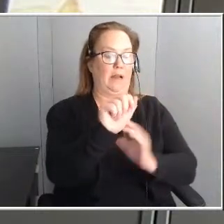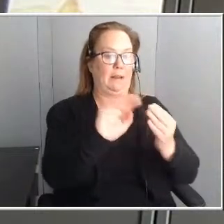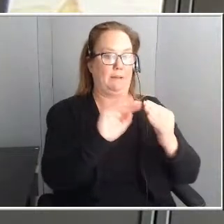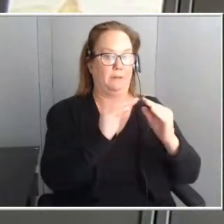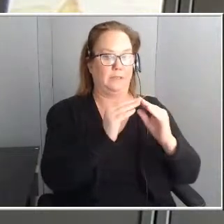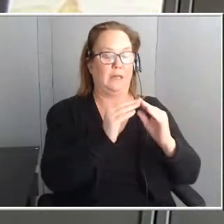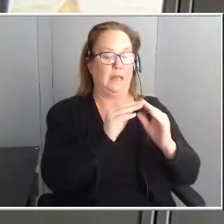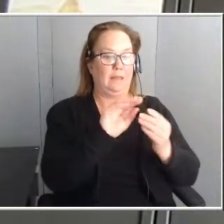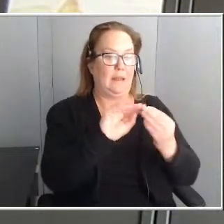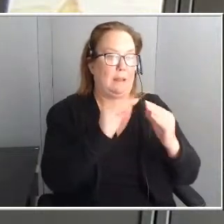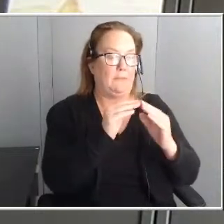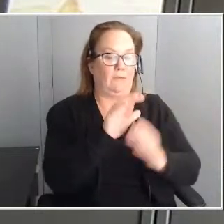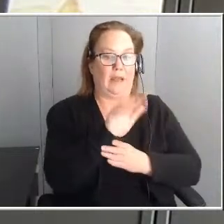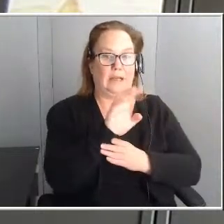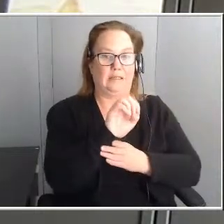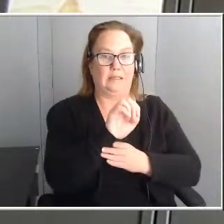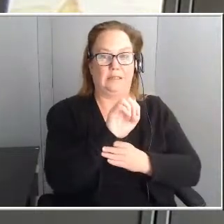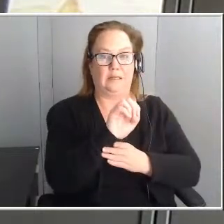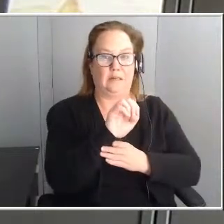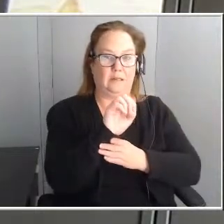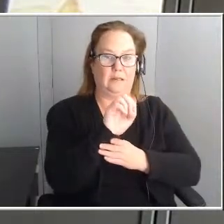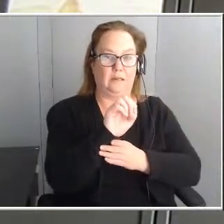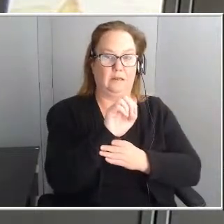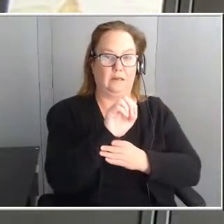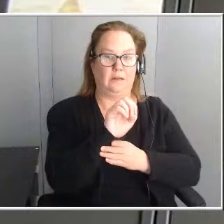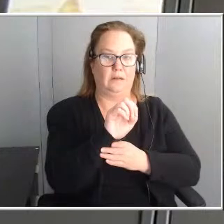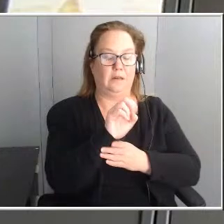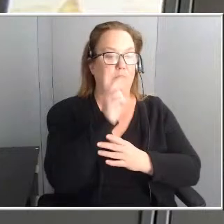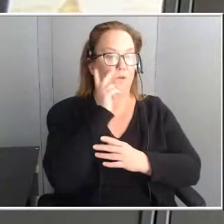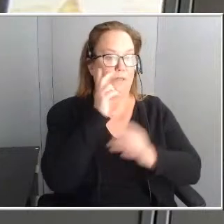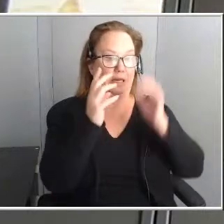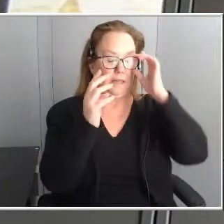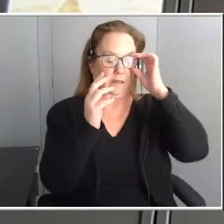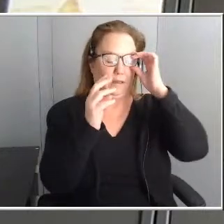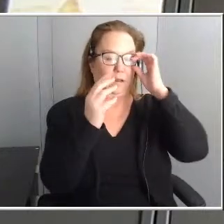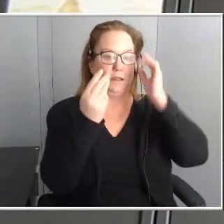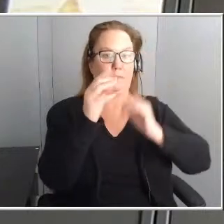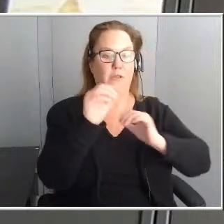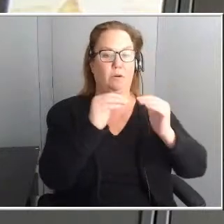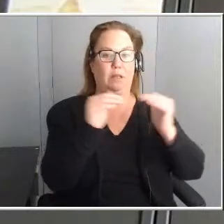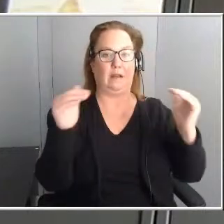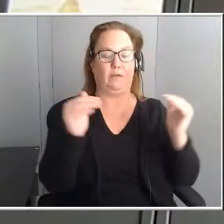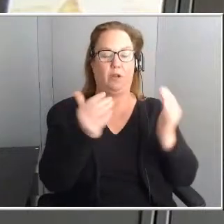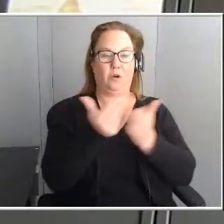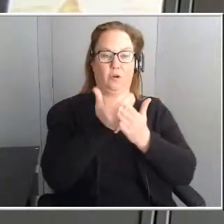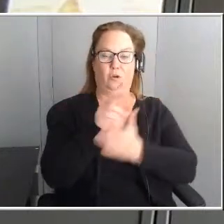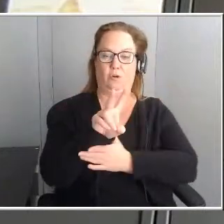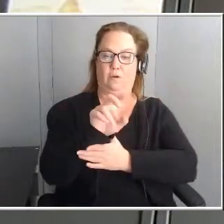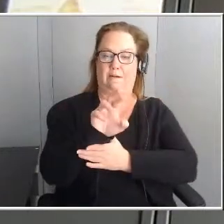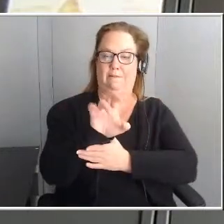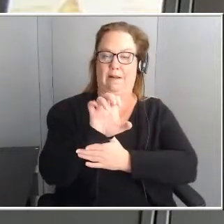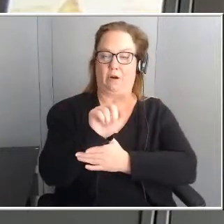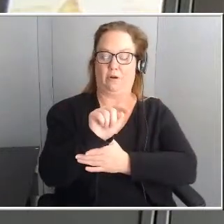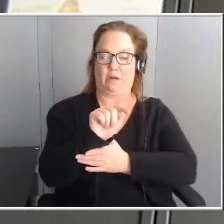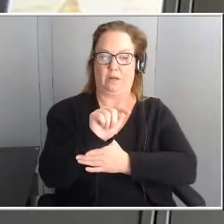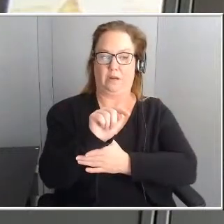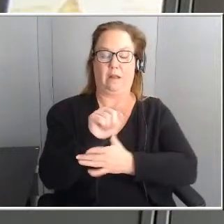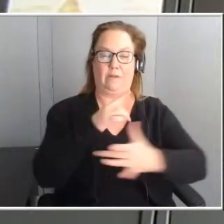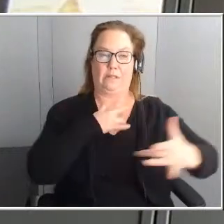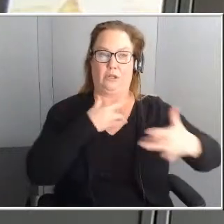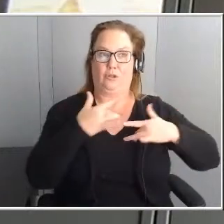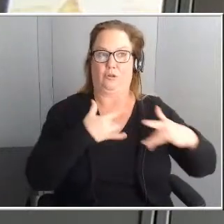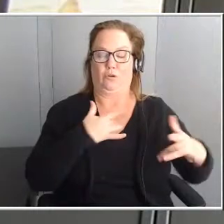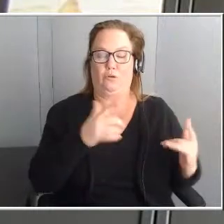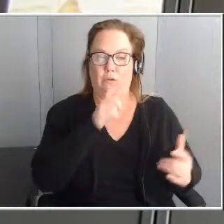of cases. So that actually lets us to sort of see on a Missouri level, too, when there's a new variant, whether it's going to be a cause for concern or